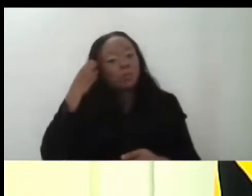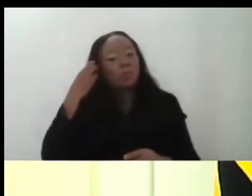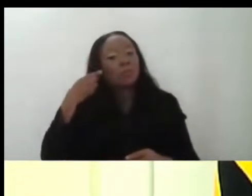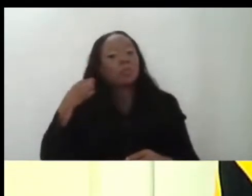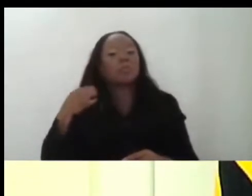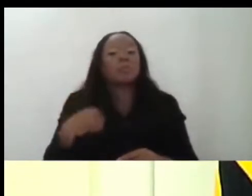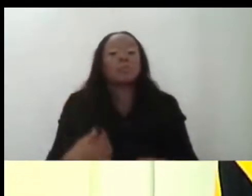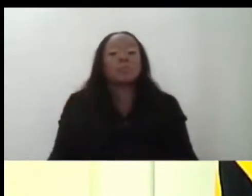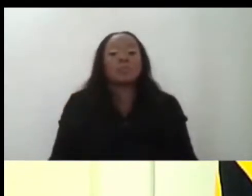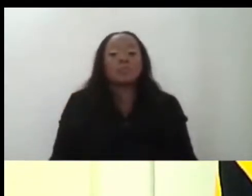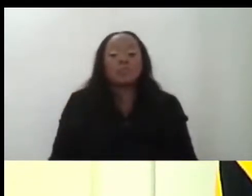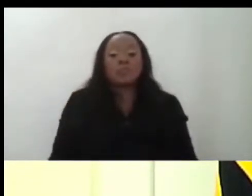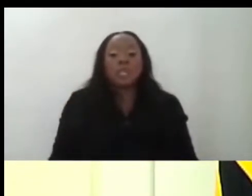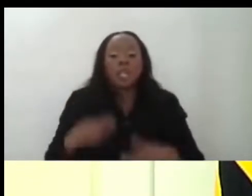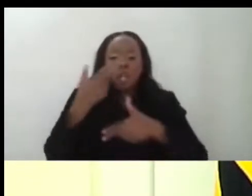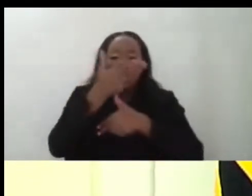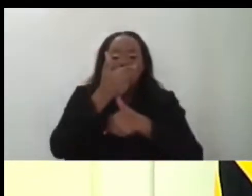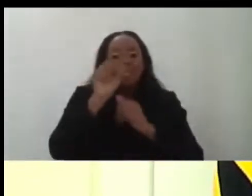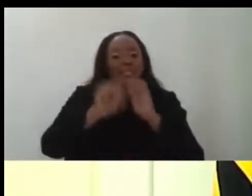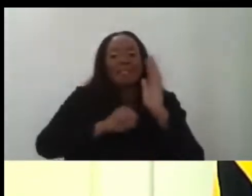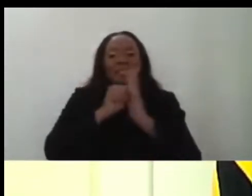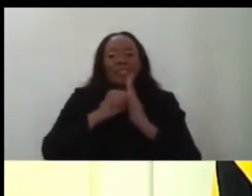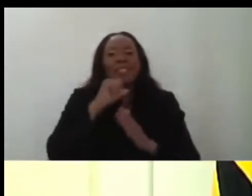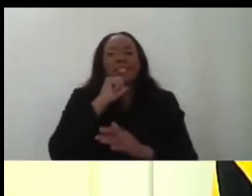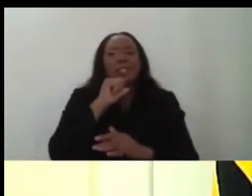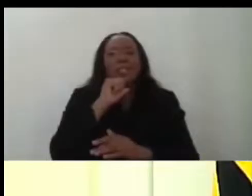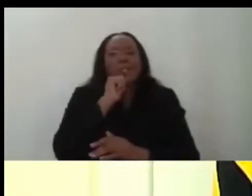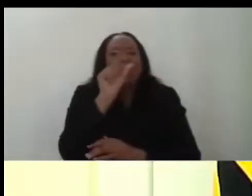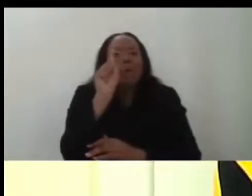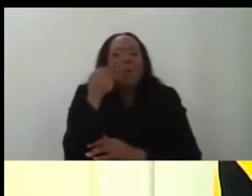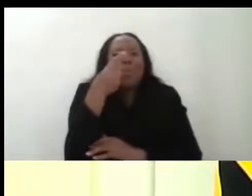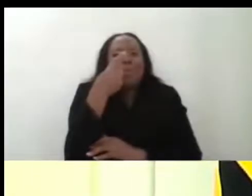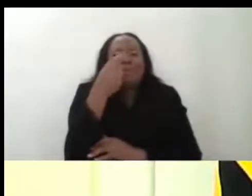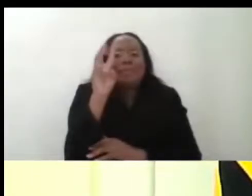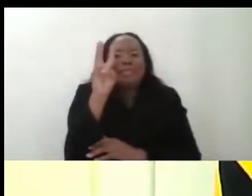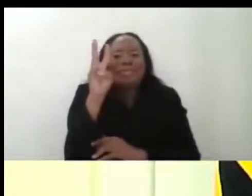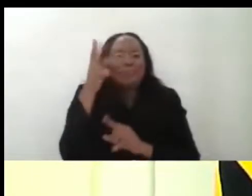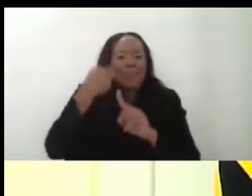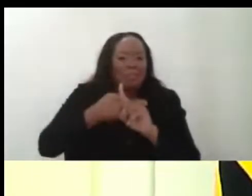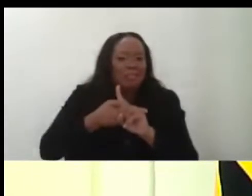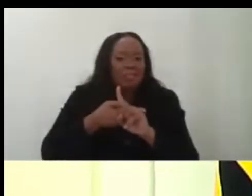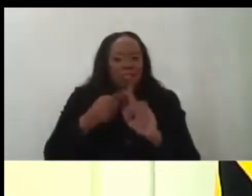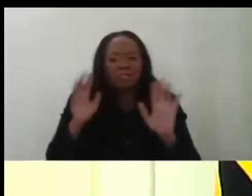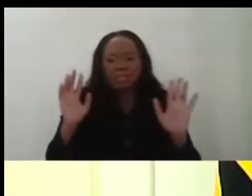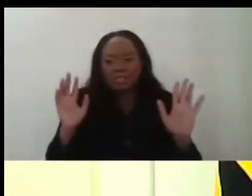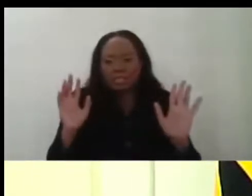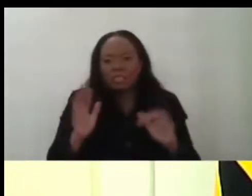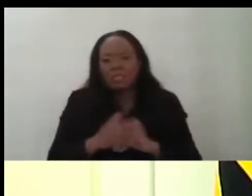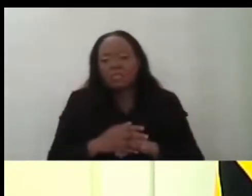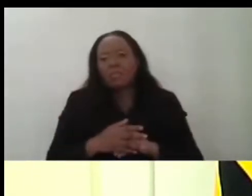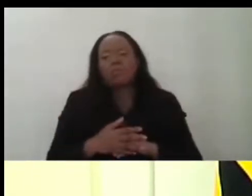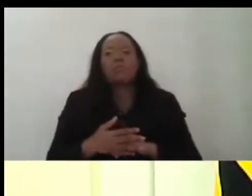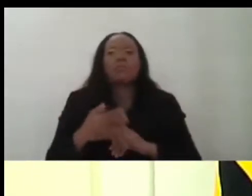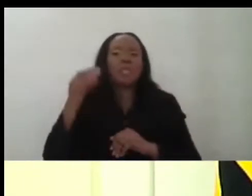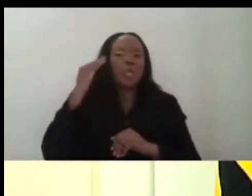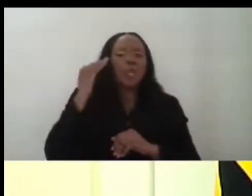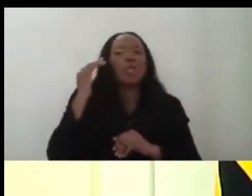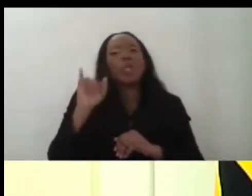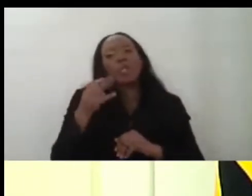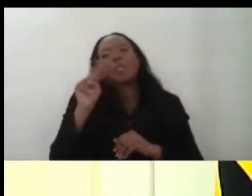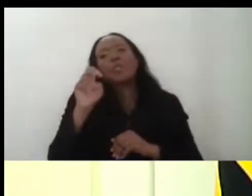box the hurricane season into just 6 months of the year. We all know the rain, June too soon,